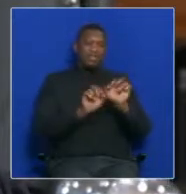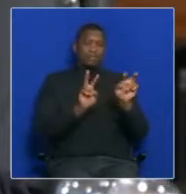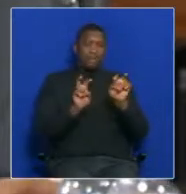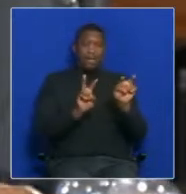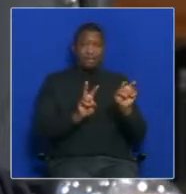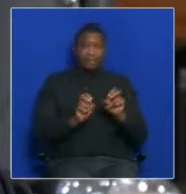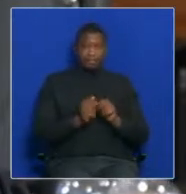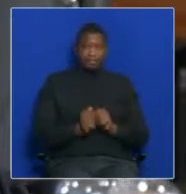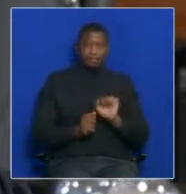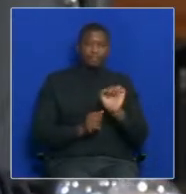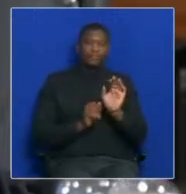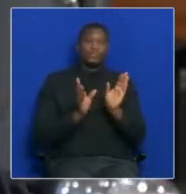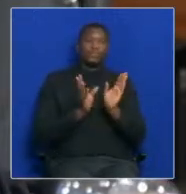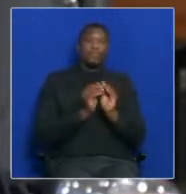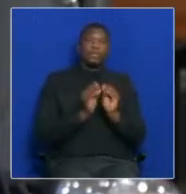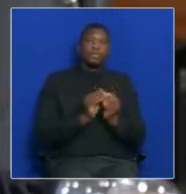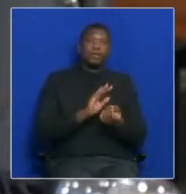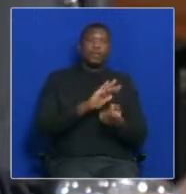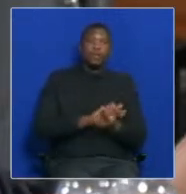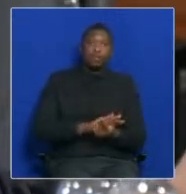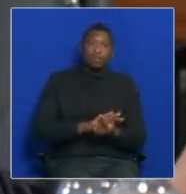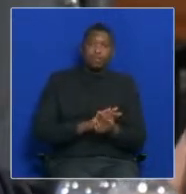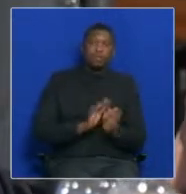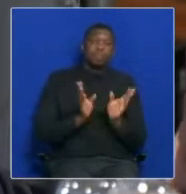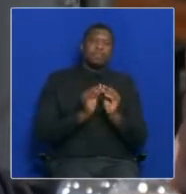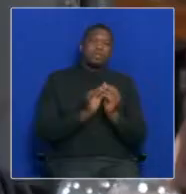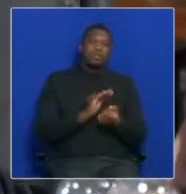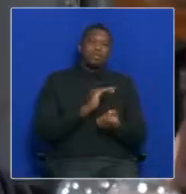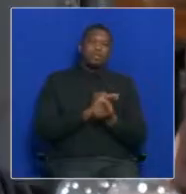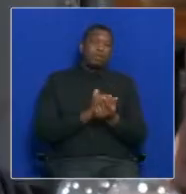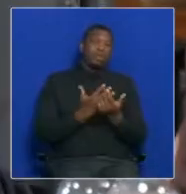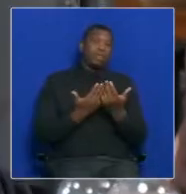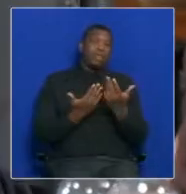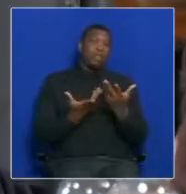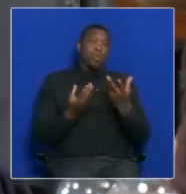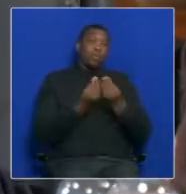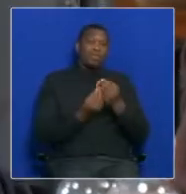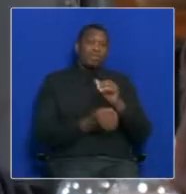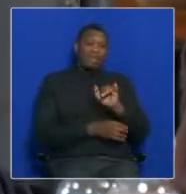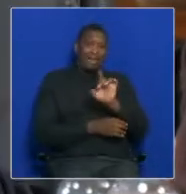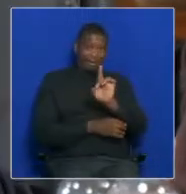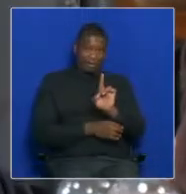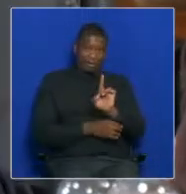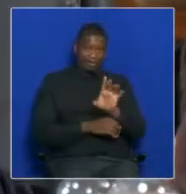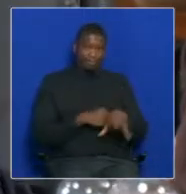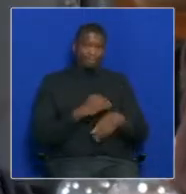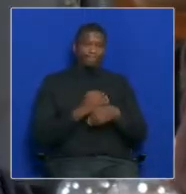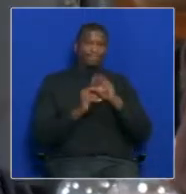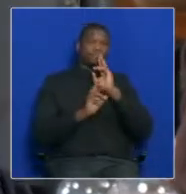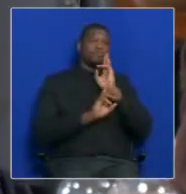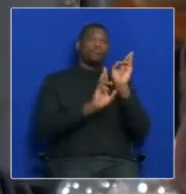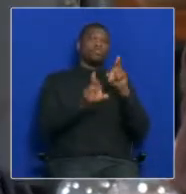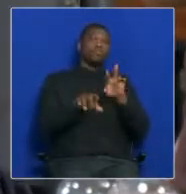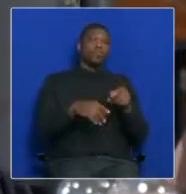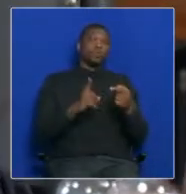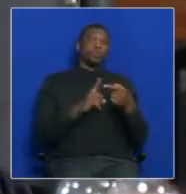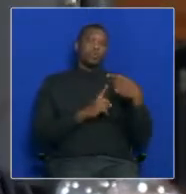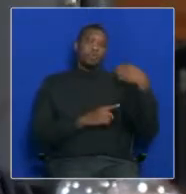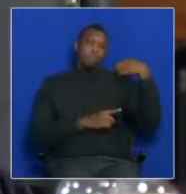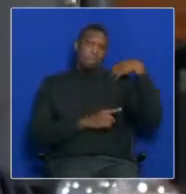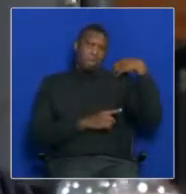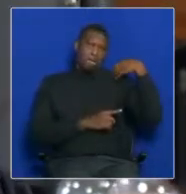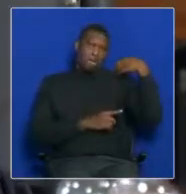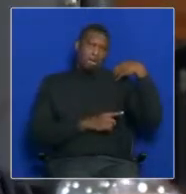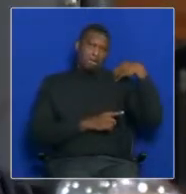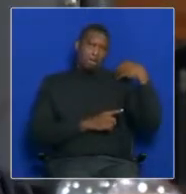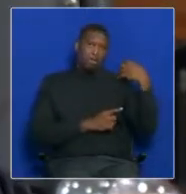meeting convened by the ID and the report to the Minister of Police, that is